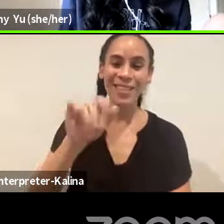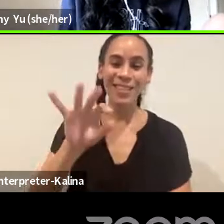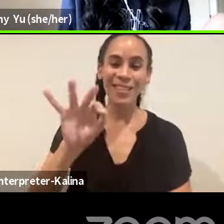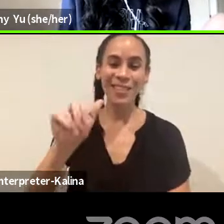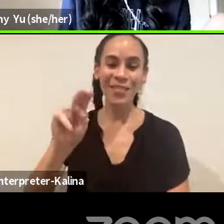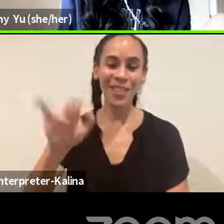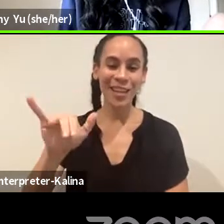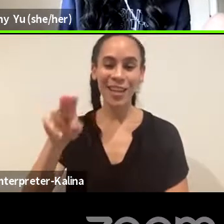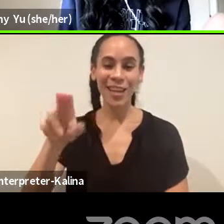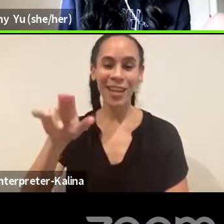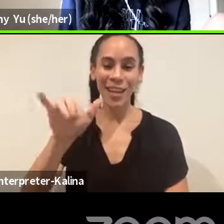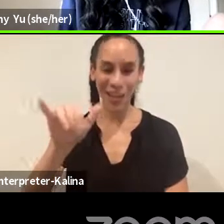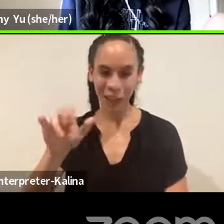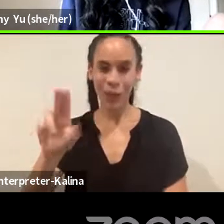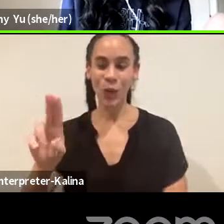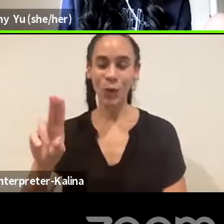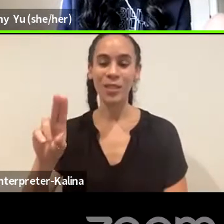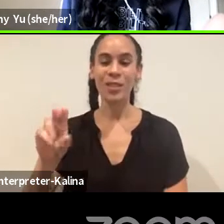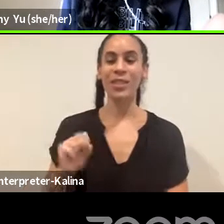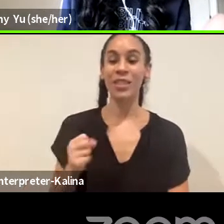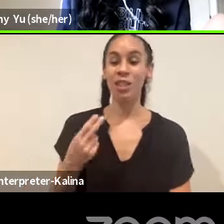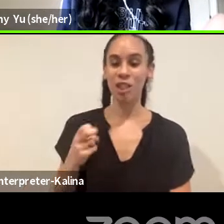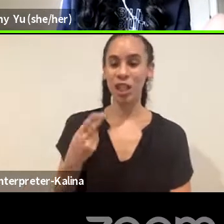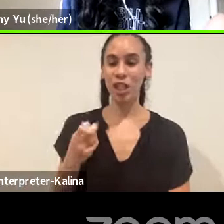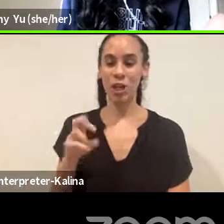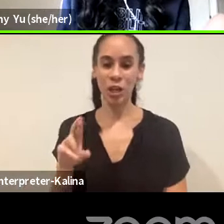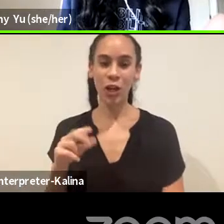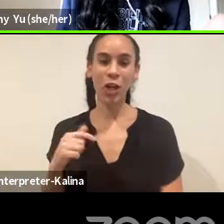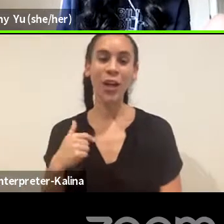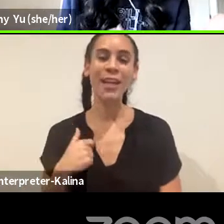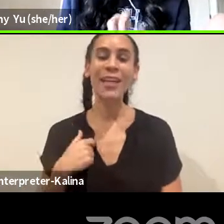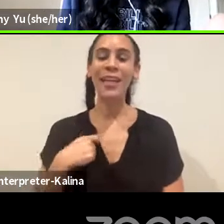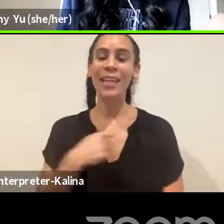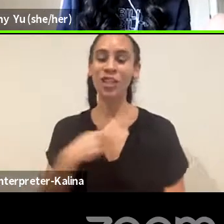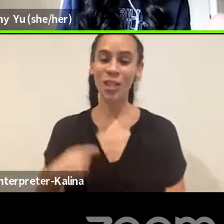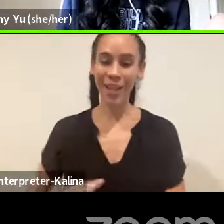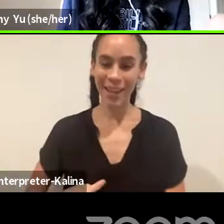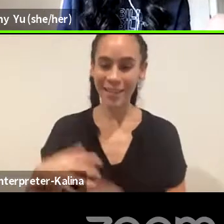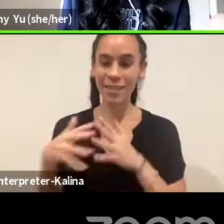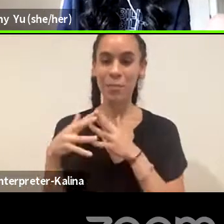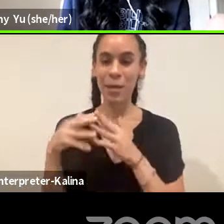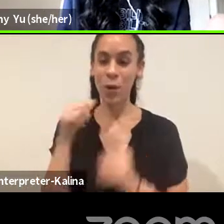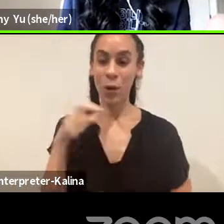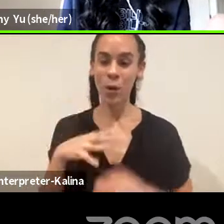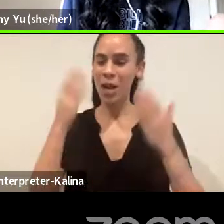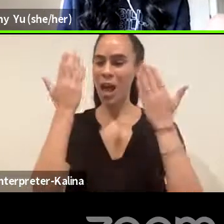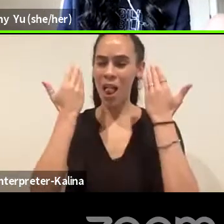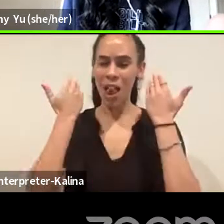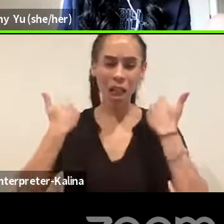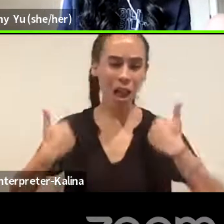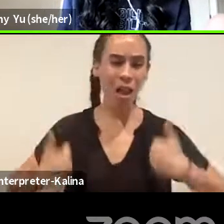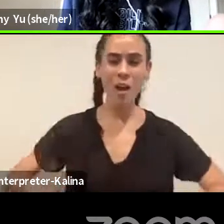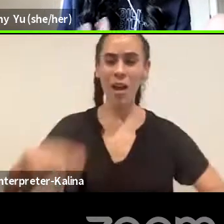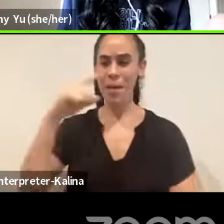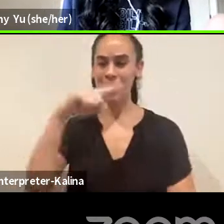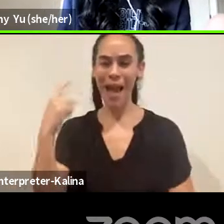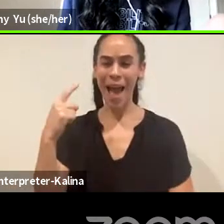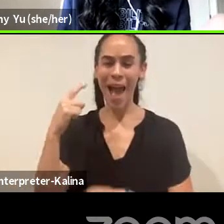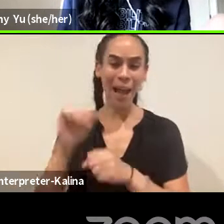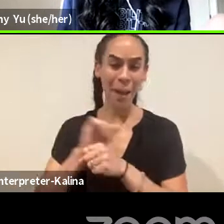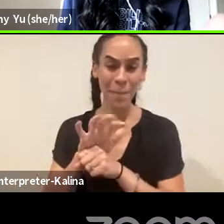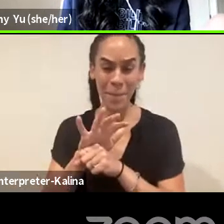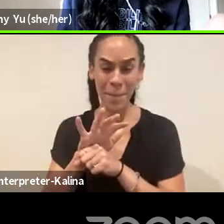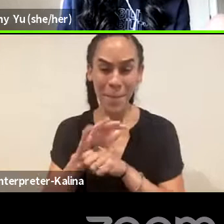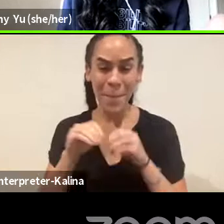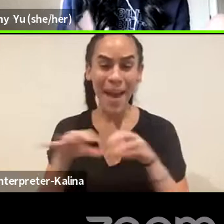she, her, and I am a Taiwanese American woman with very long black pandemic hair that I have learned how to